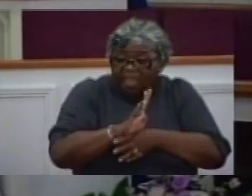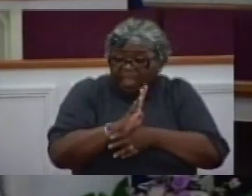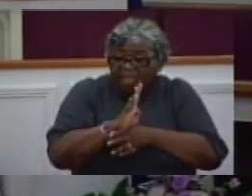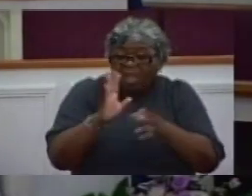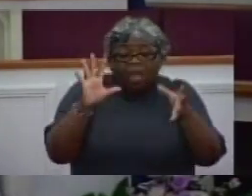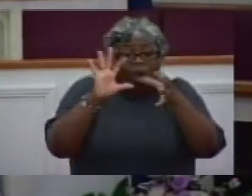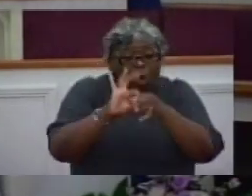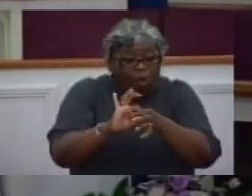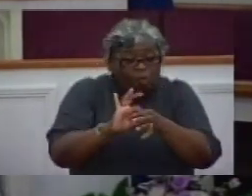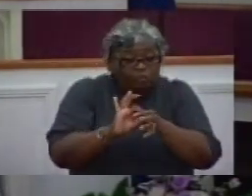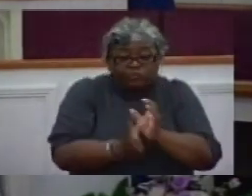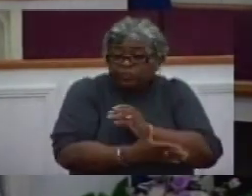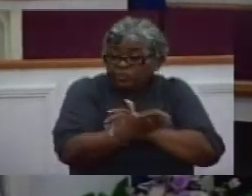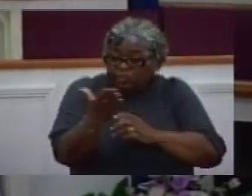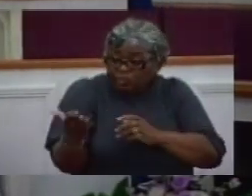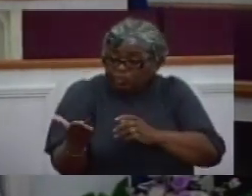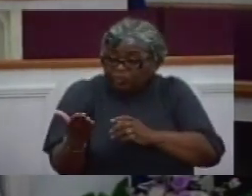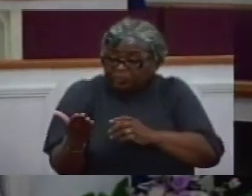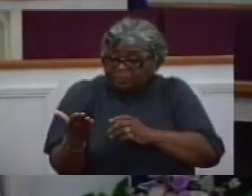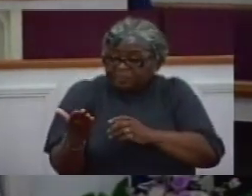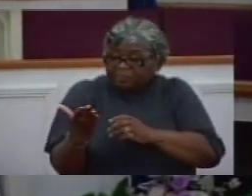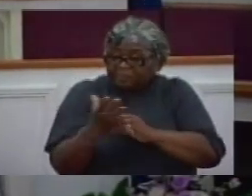owns you.